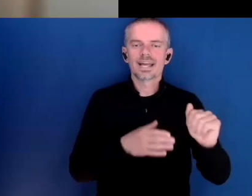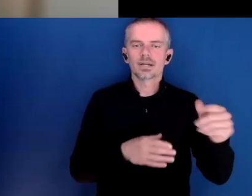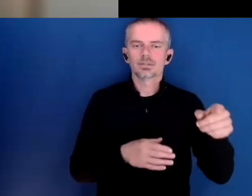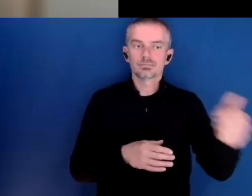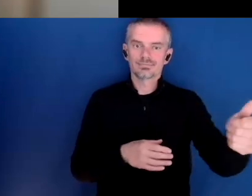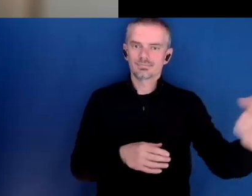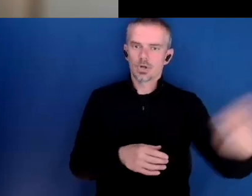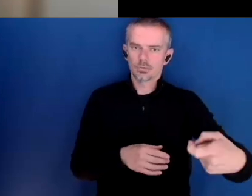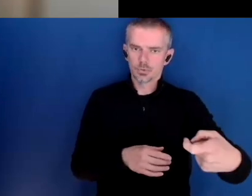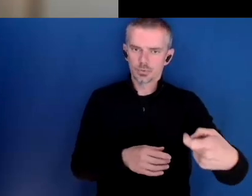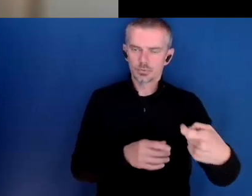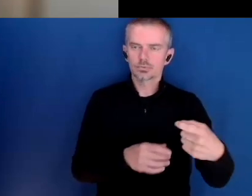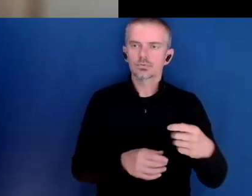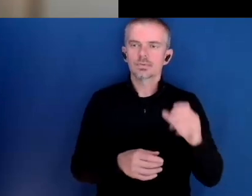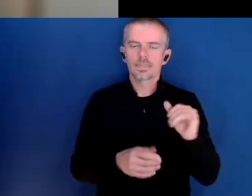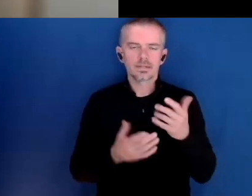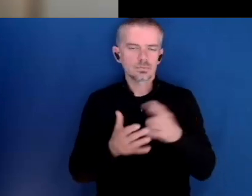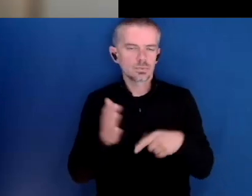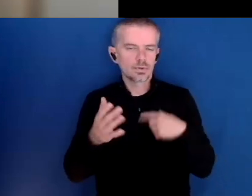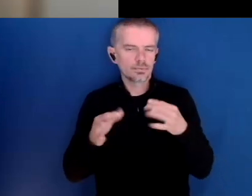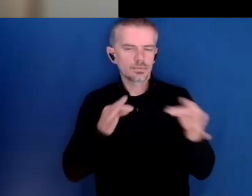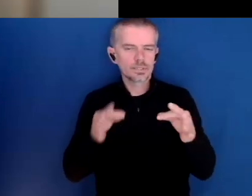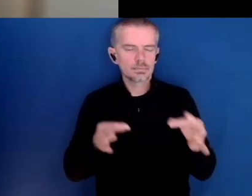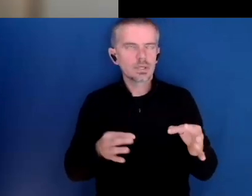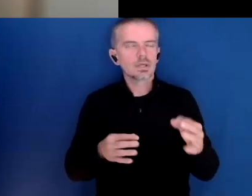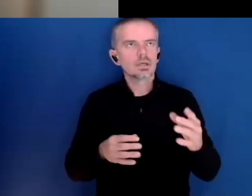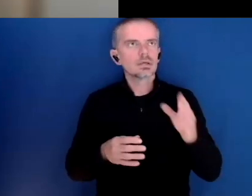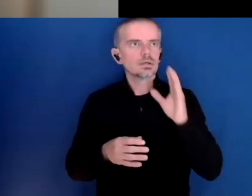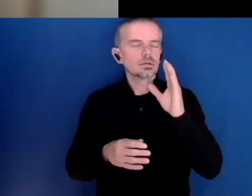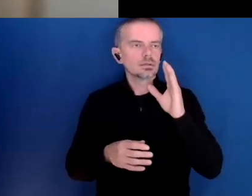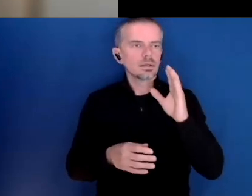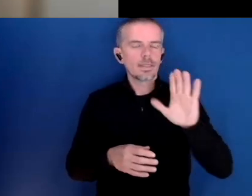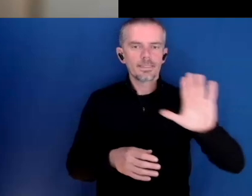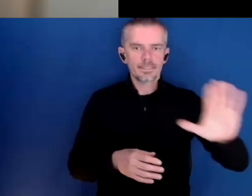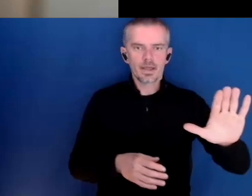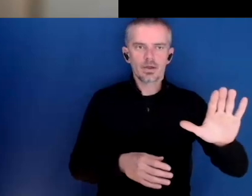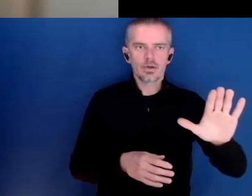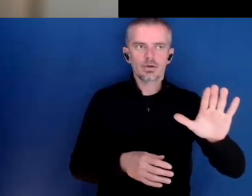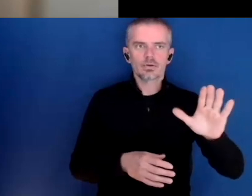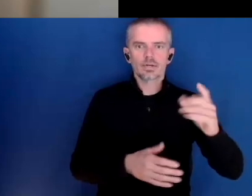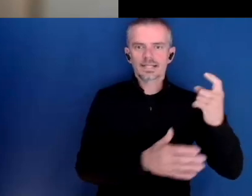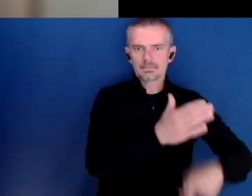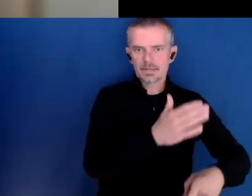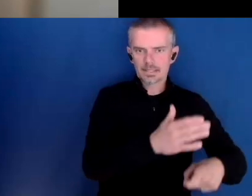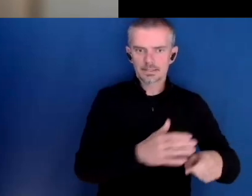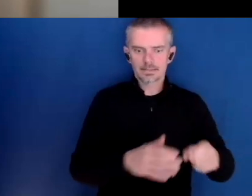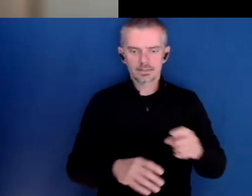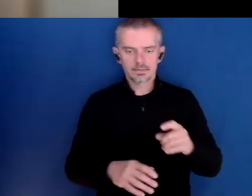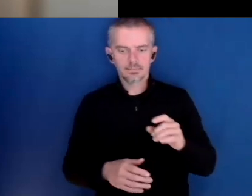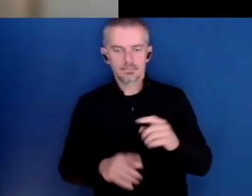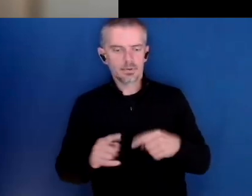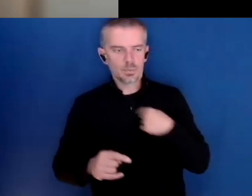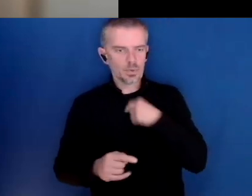is how I've explained direct expenses to the cooperator for which they will not be